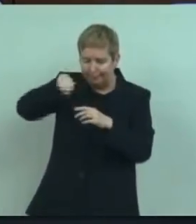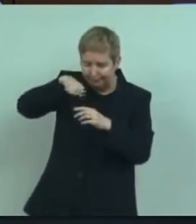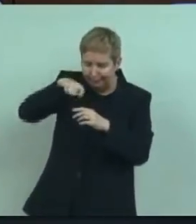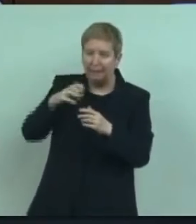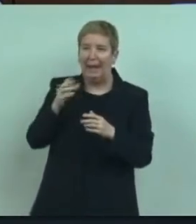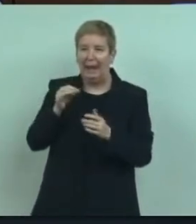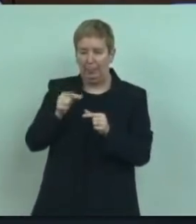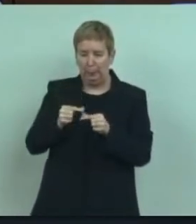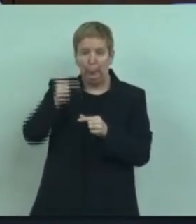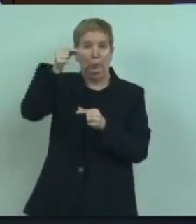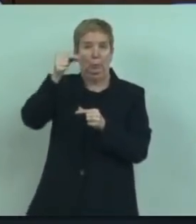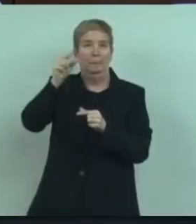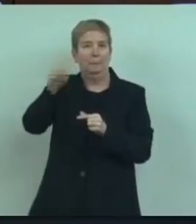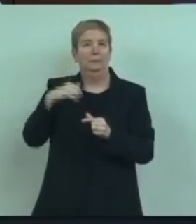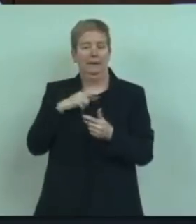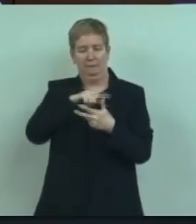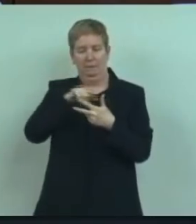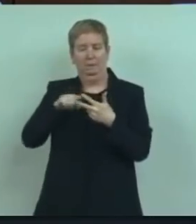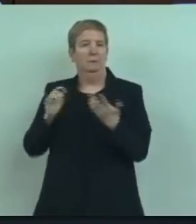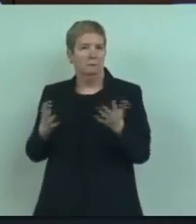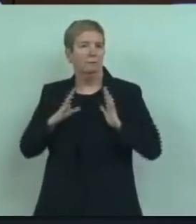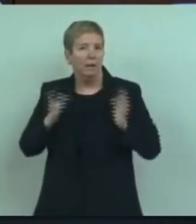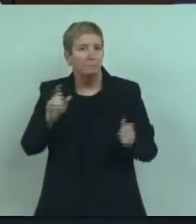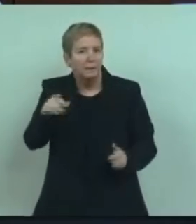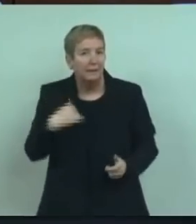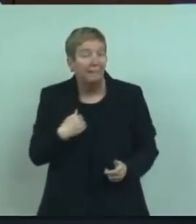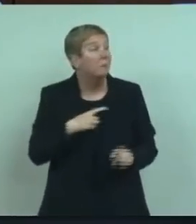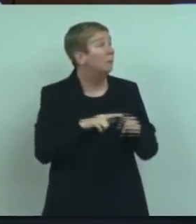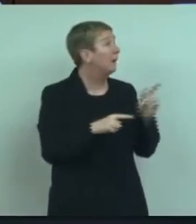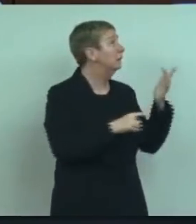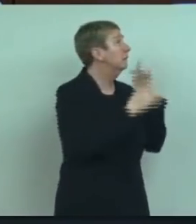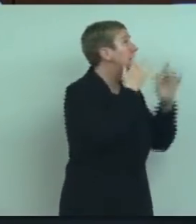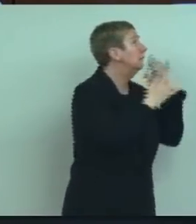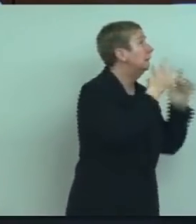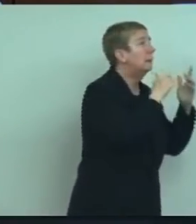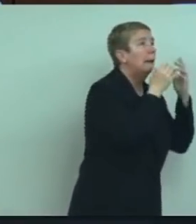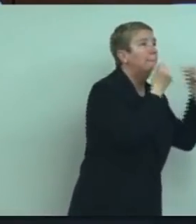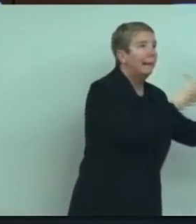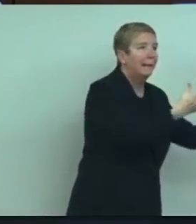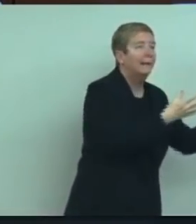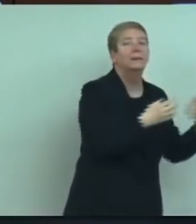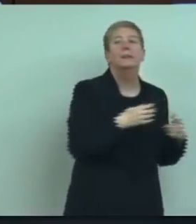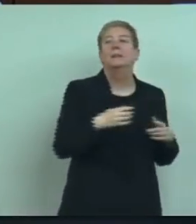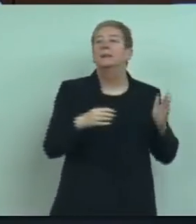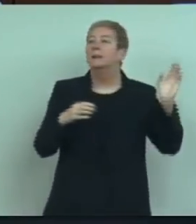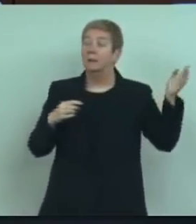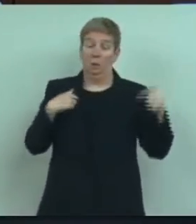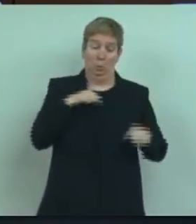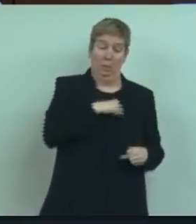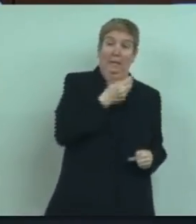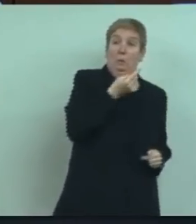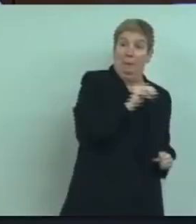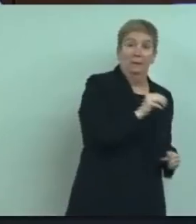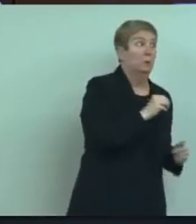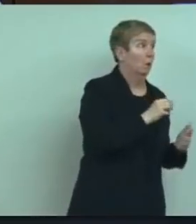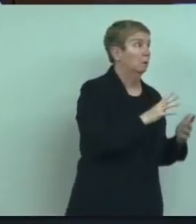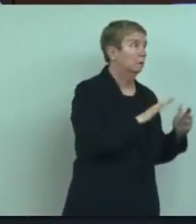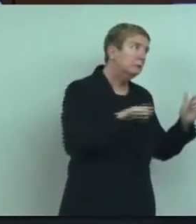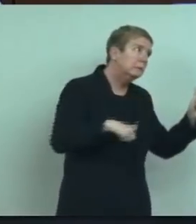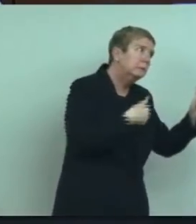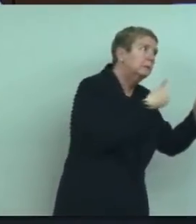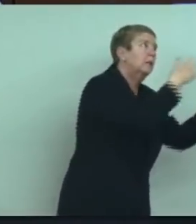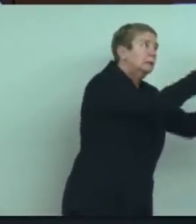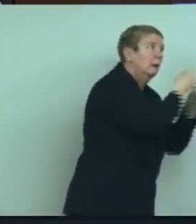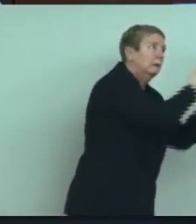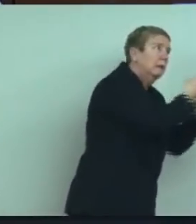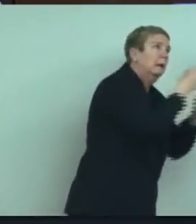have access those, and those are in short supply all around the world. We've done a very good job going after those. We'll continue to